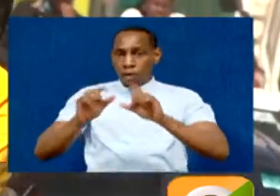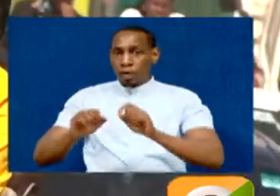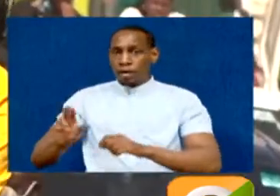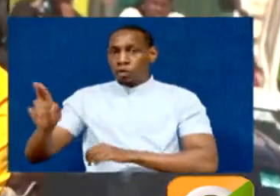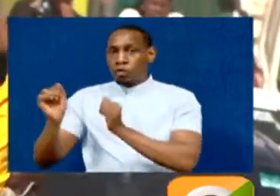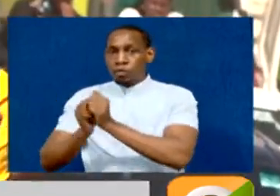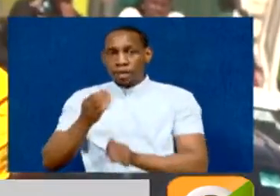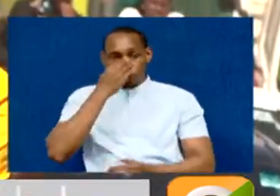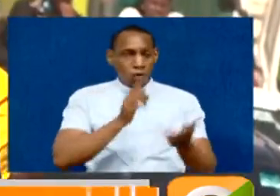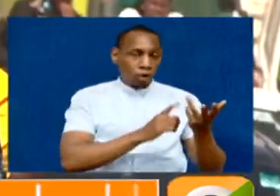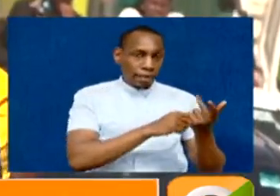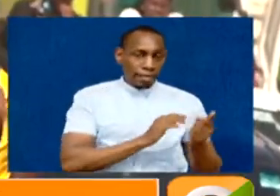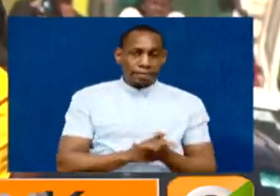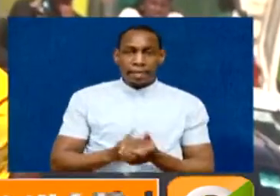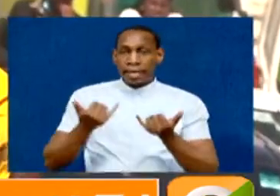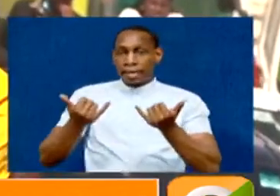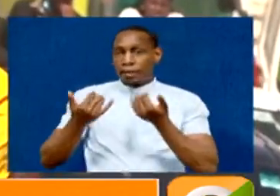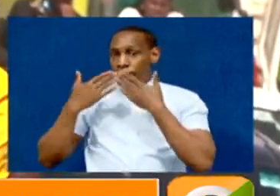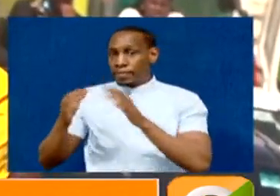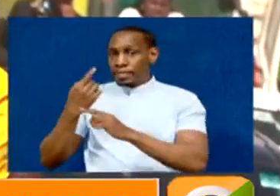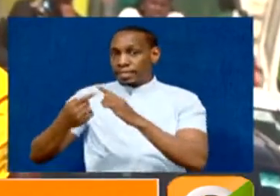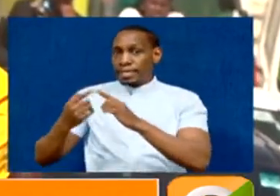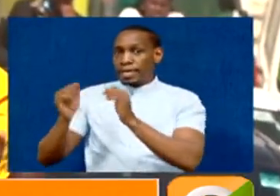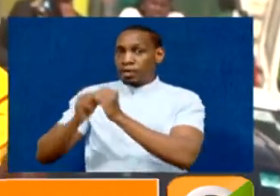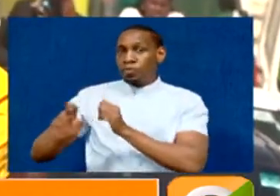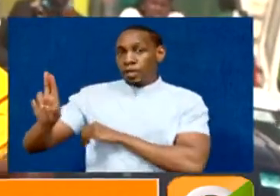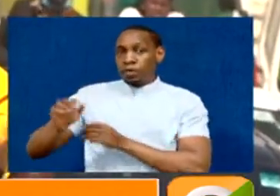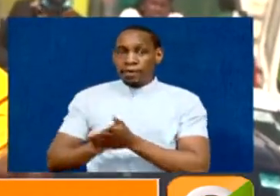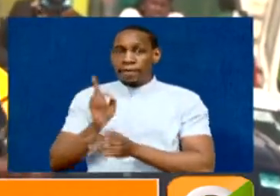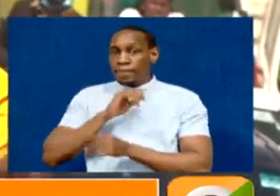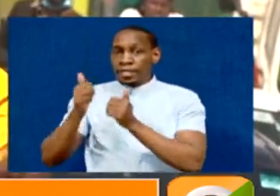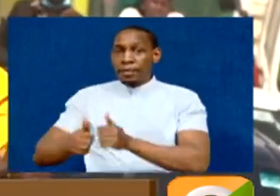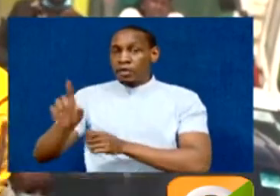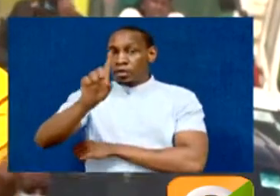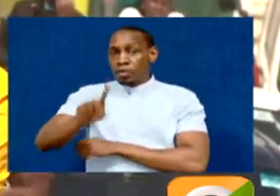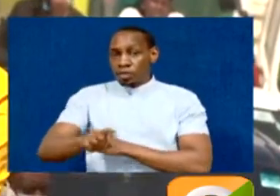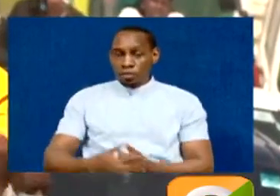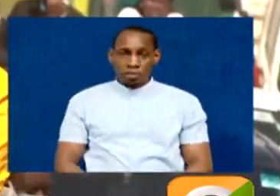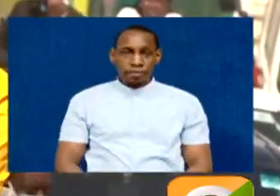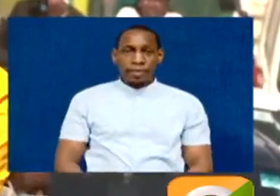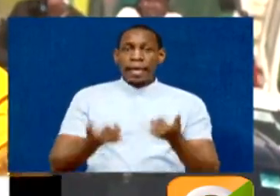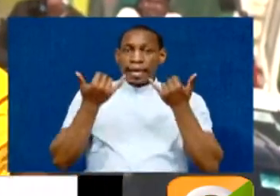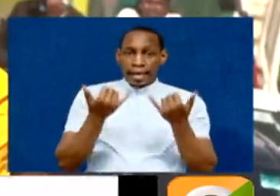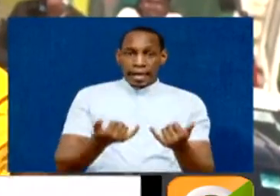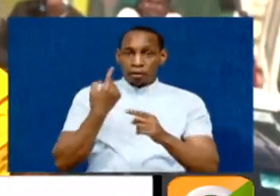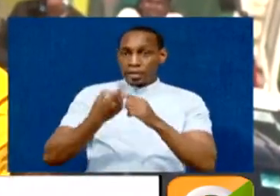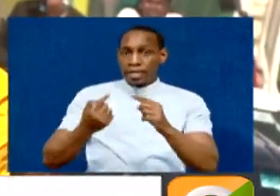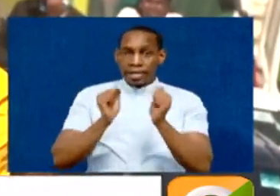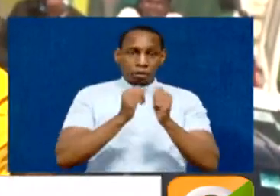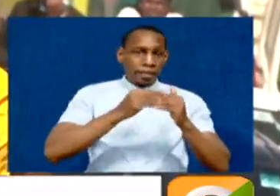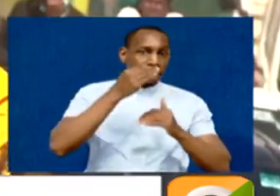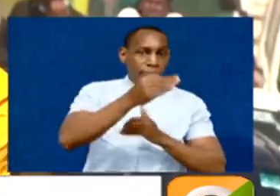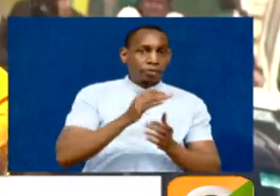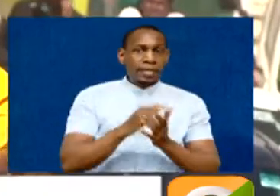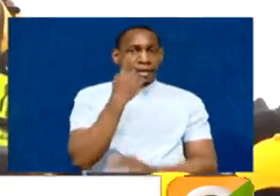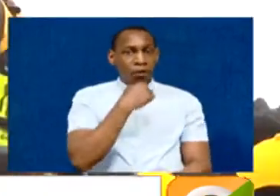Uhuru kumi na Ruto ngapi? Sasa tumemaliza miaka kumi ya Uhuru ama hatujamaliza? Sasa miaka kumi